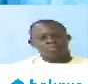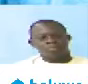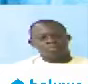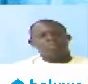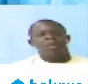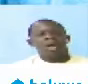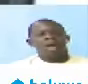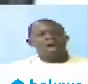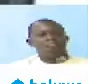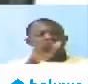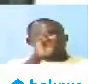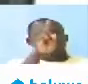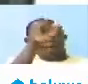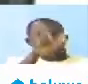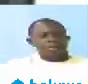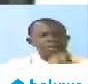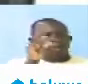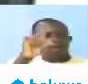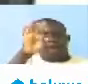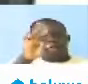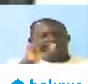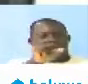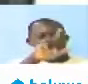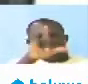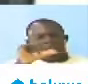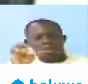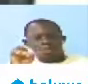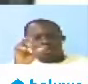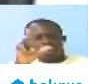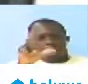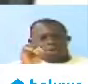kebara le. There was one person called Falalo Jayte from Badibu.